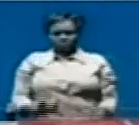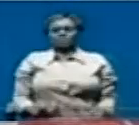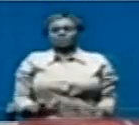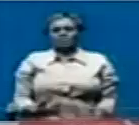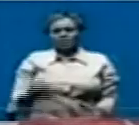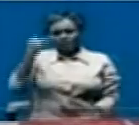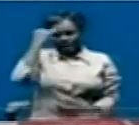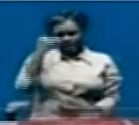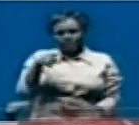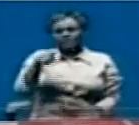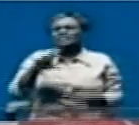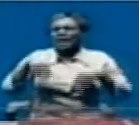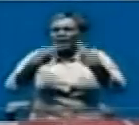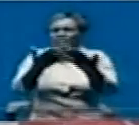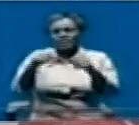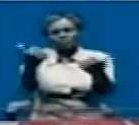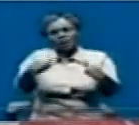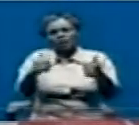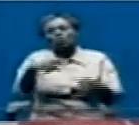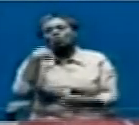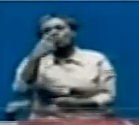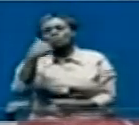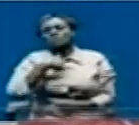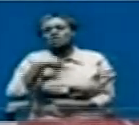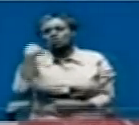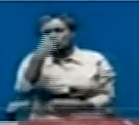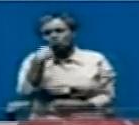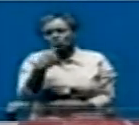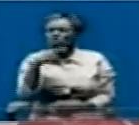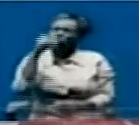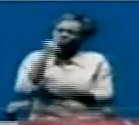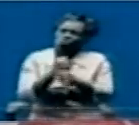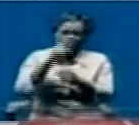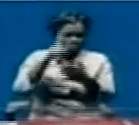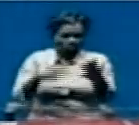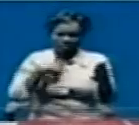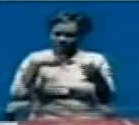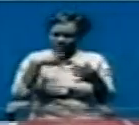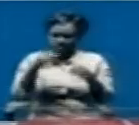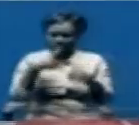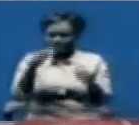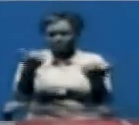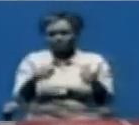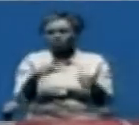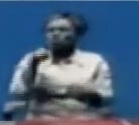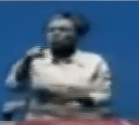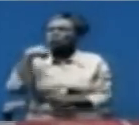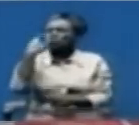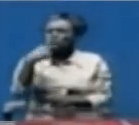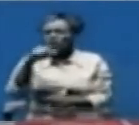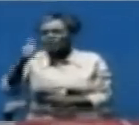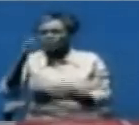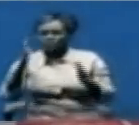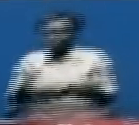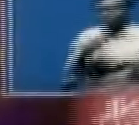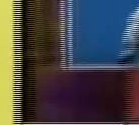human being has never answered the question, who am I? I didn't say what you did. Sometimes I ask people, who are you? And they say, I'm a nurse.